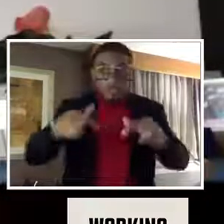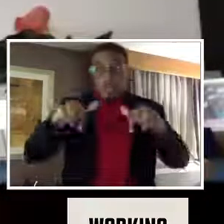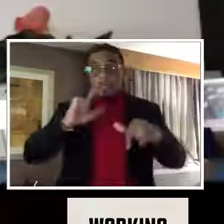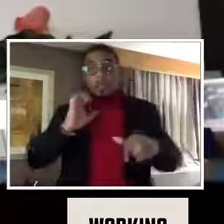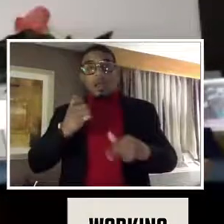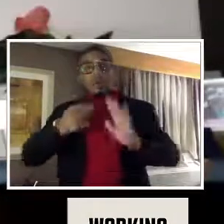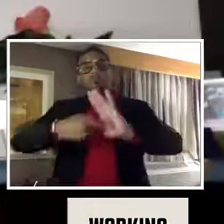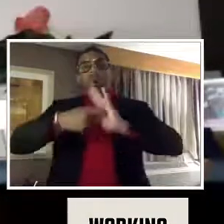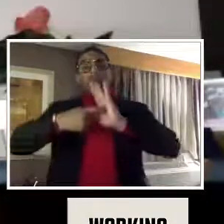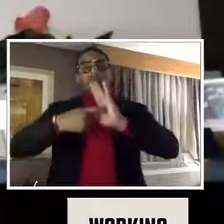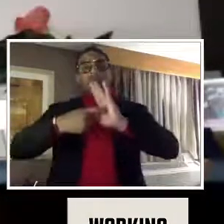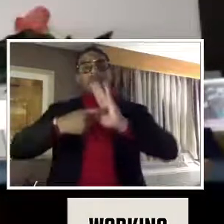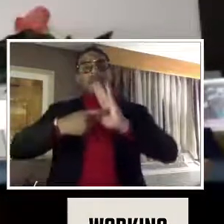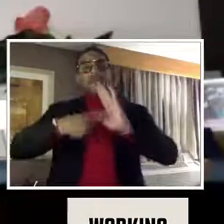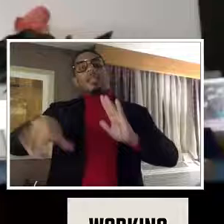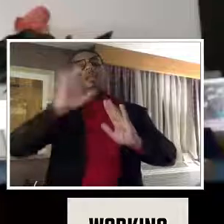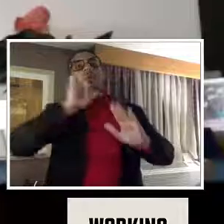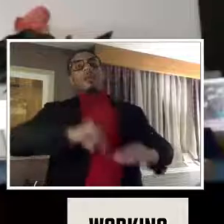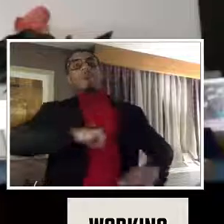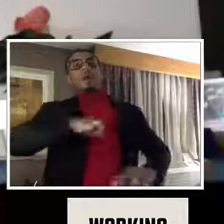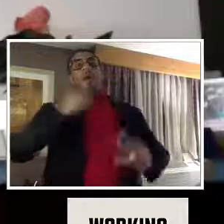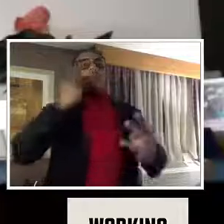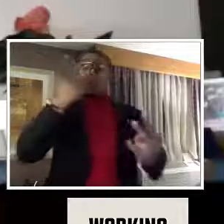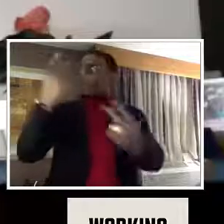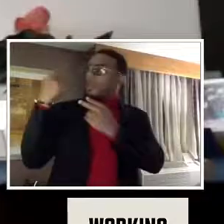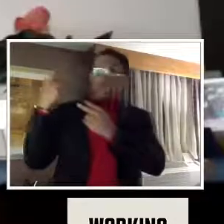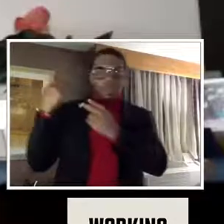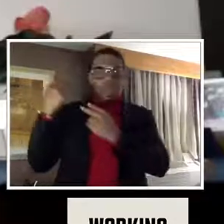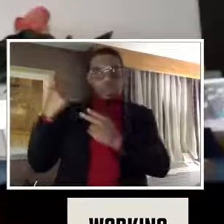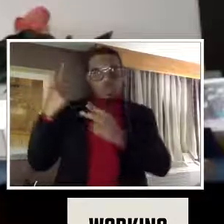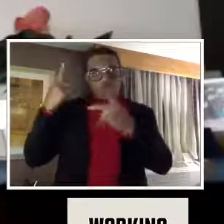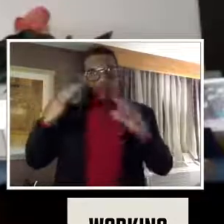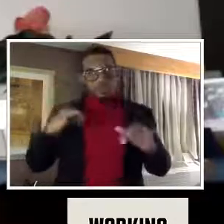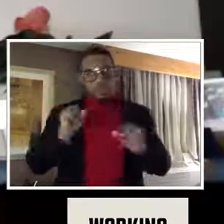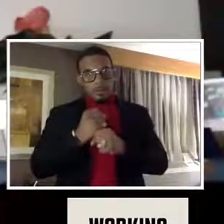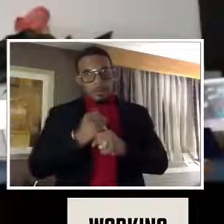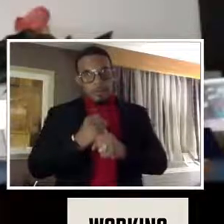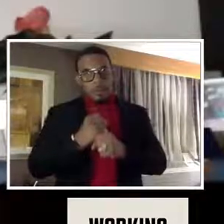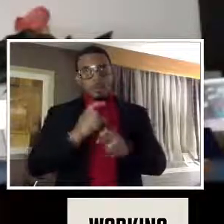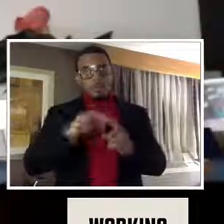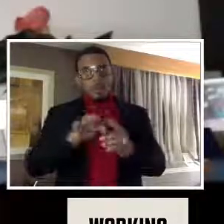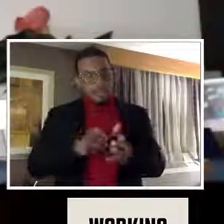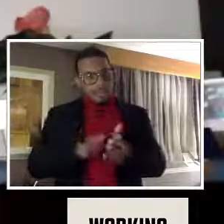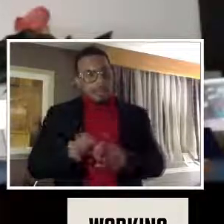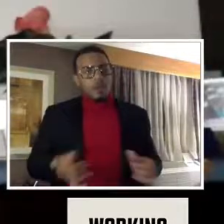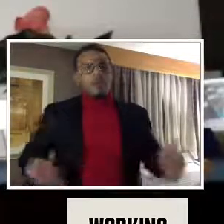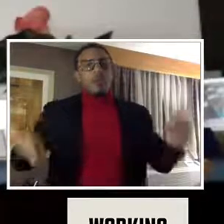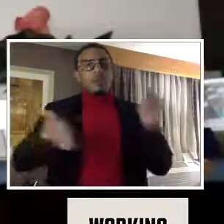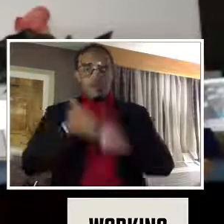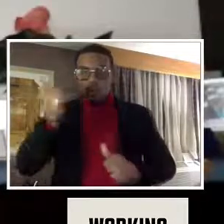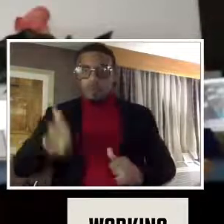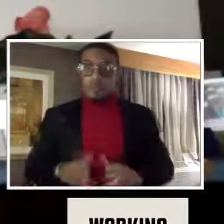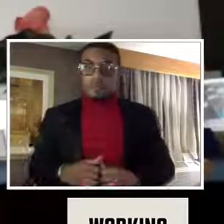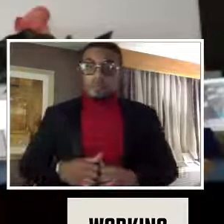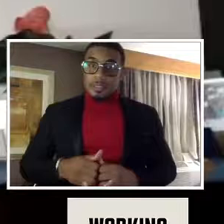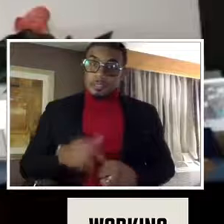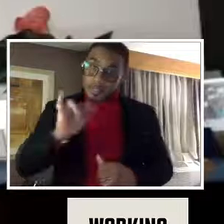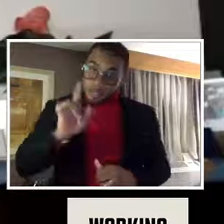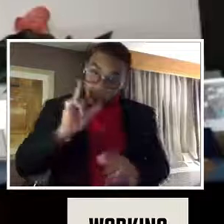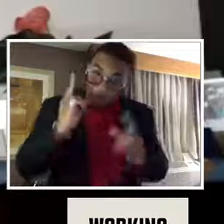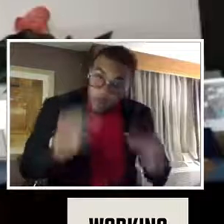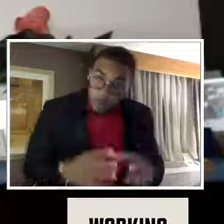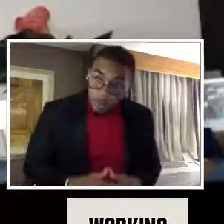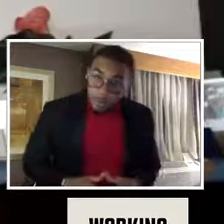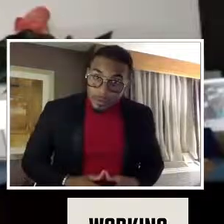our mandate so that they will be proud of us and proud of the choices that we made when it counted most. This is where we're